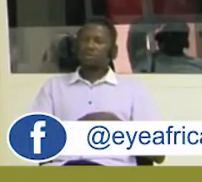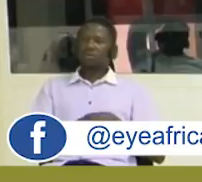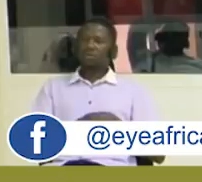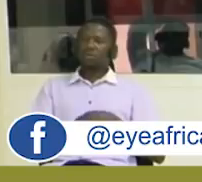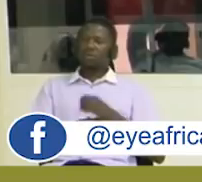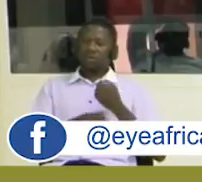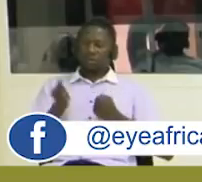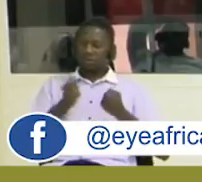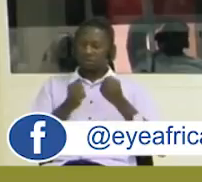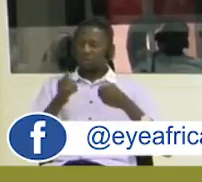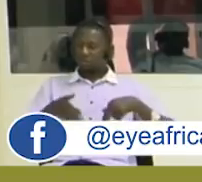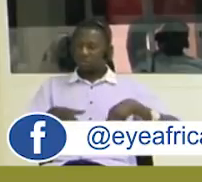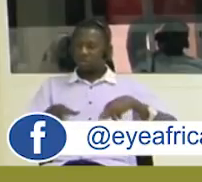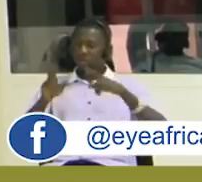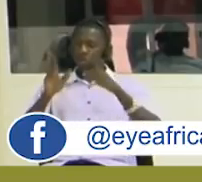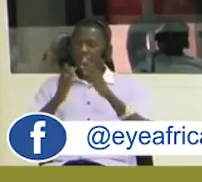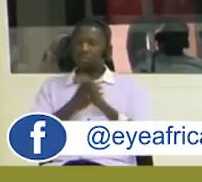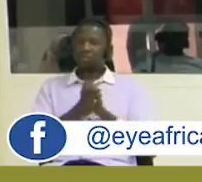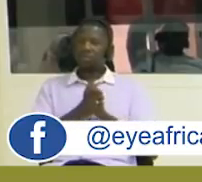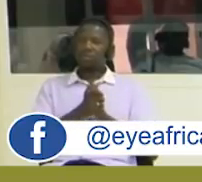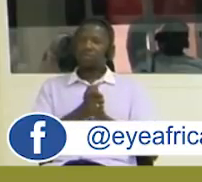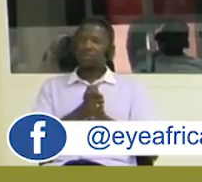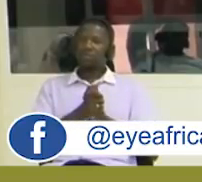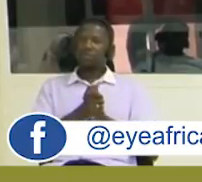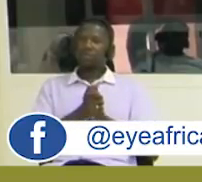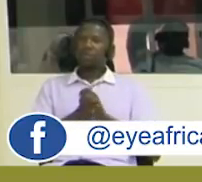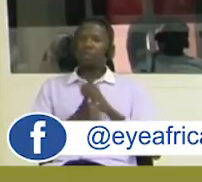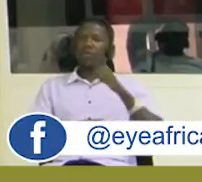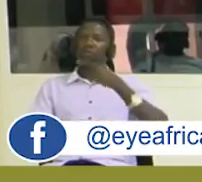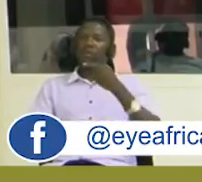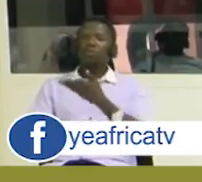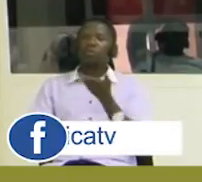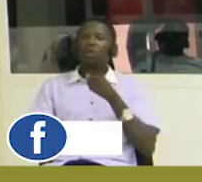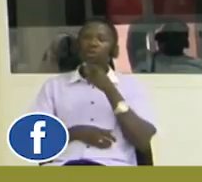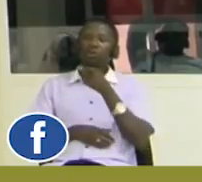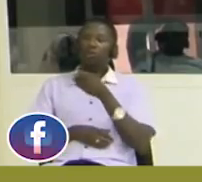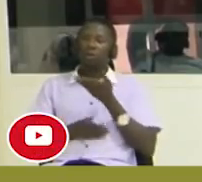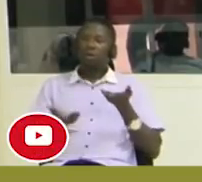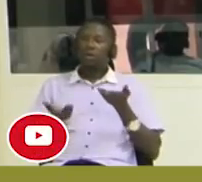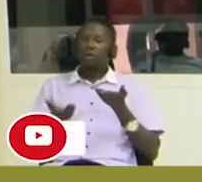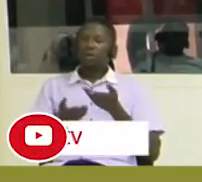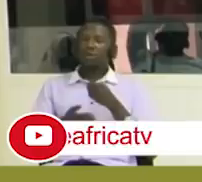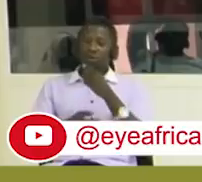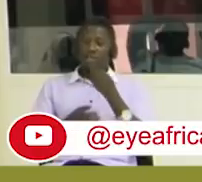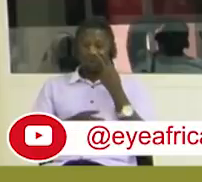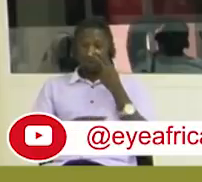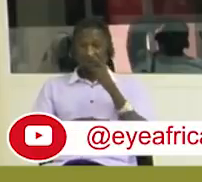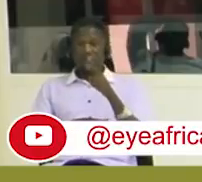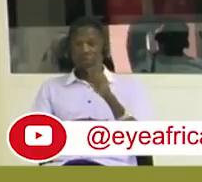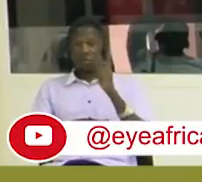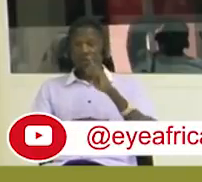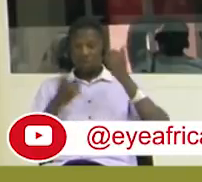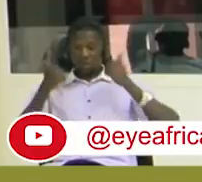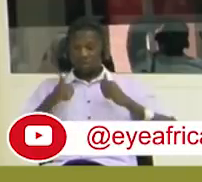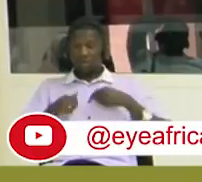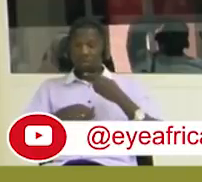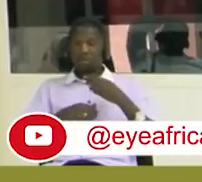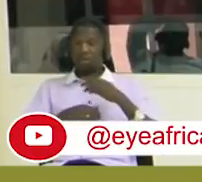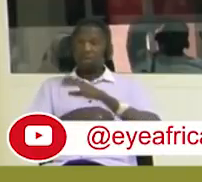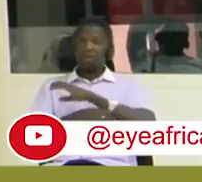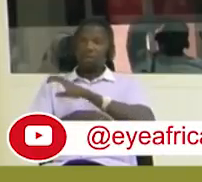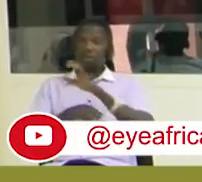the main road. From where you were, Could you see what was happening around the camp?